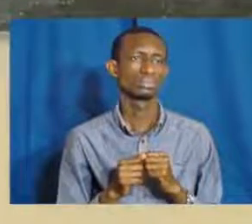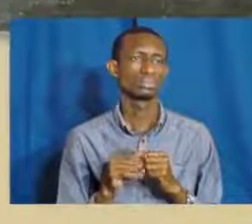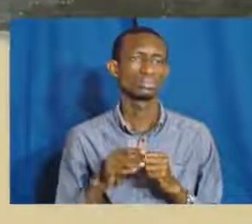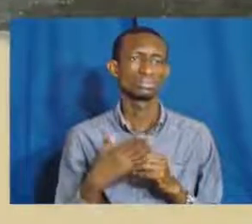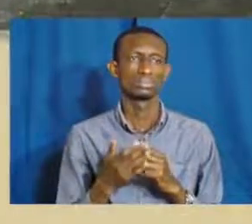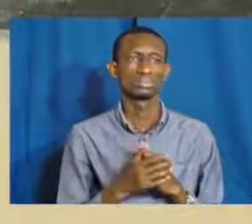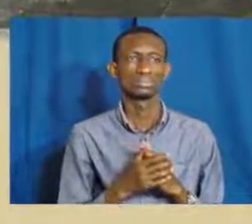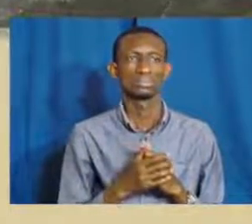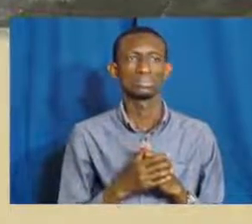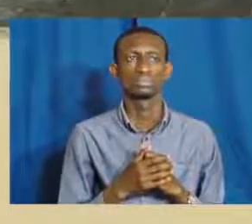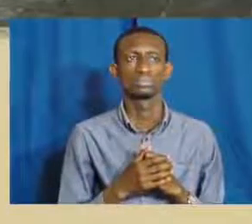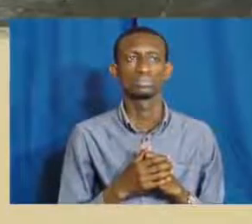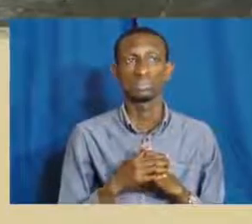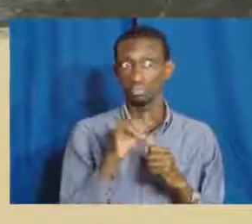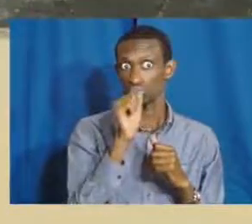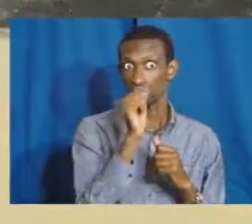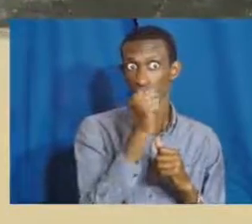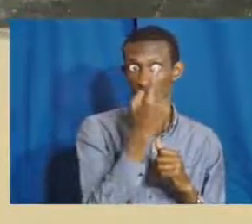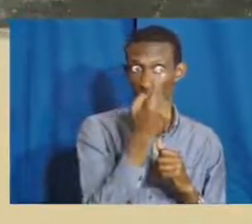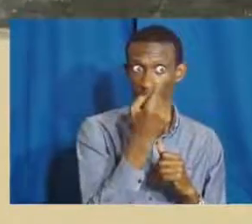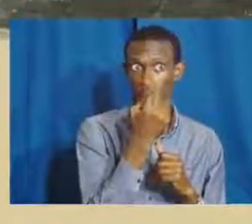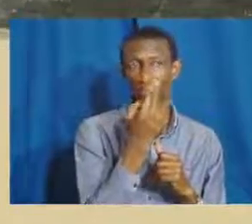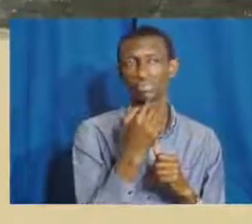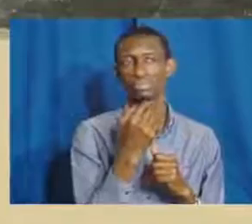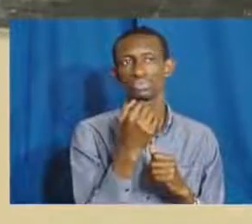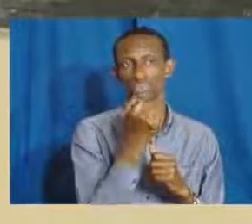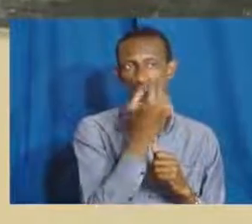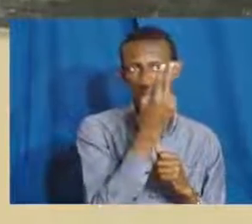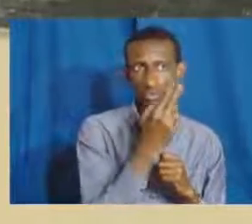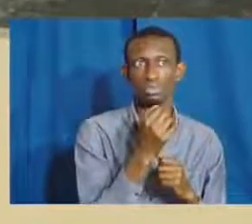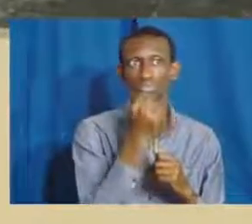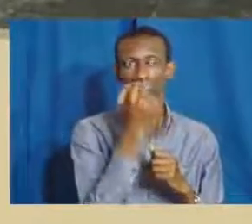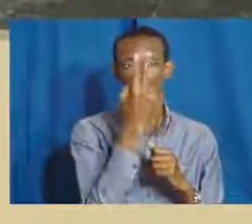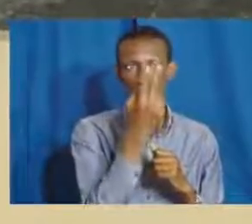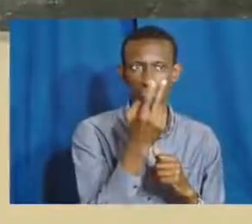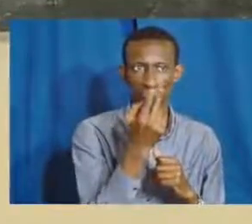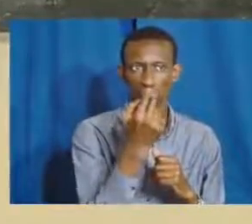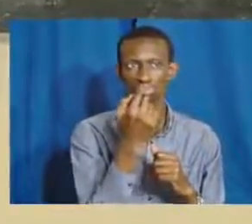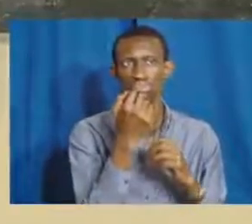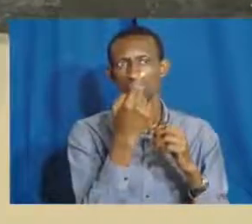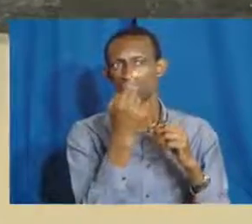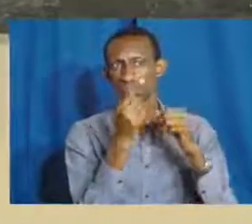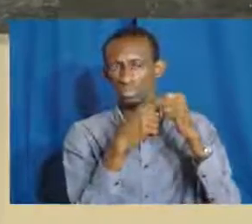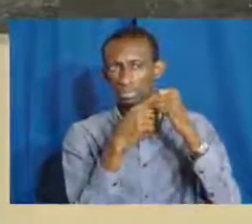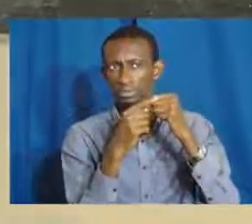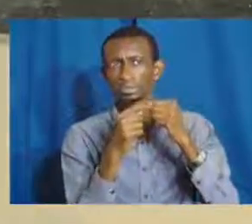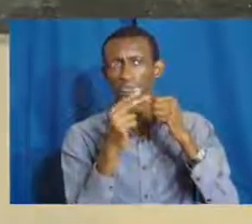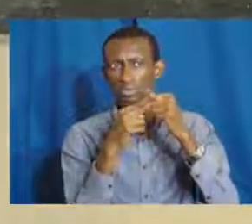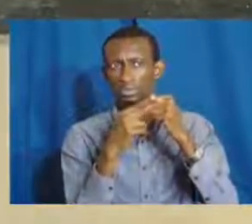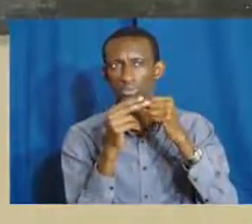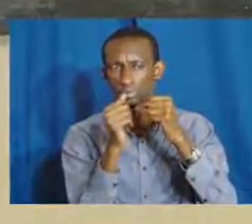3, let me see, 1s2, 2, this is 2, 4, this is 10,